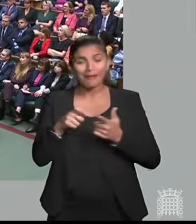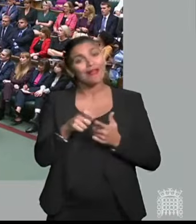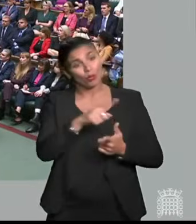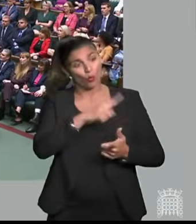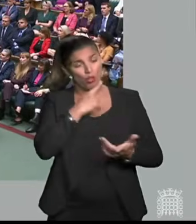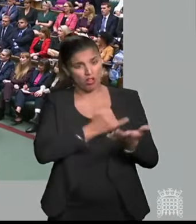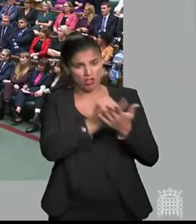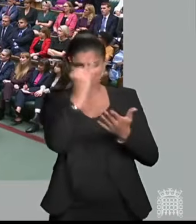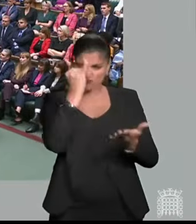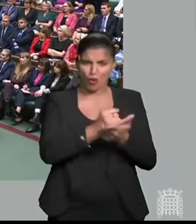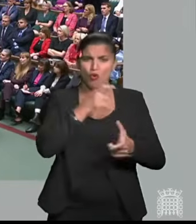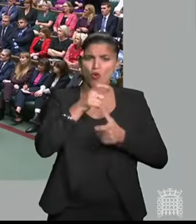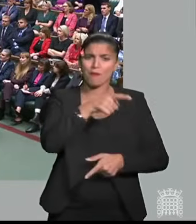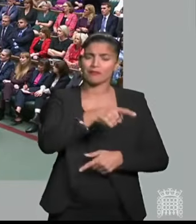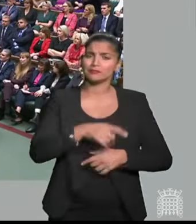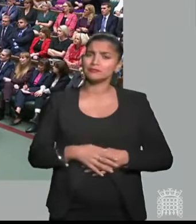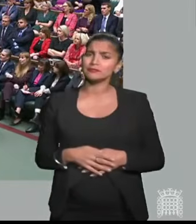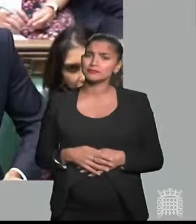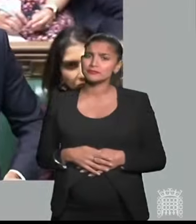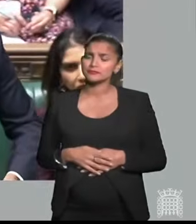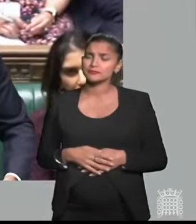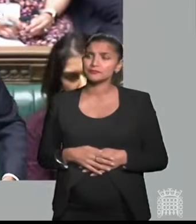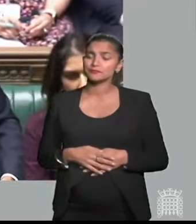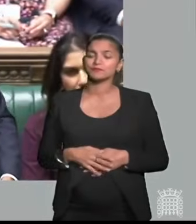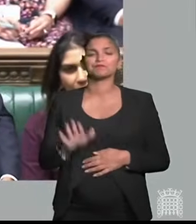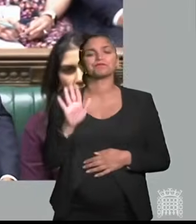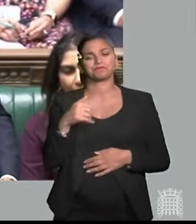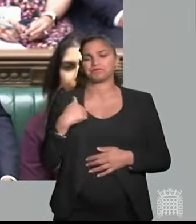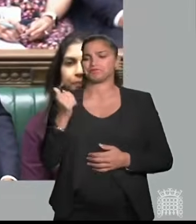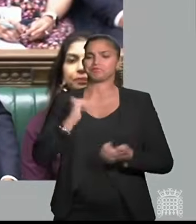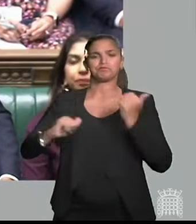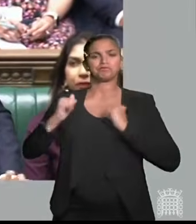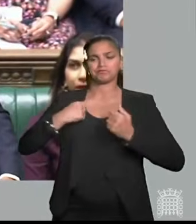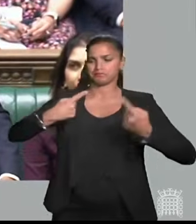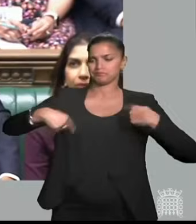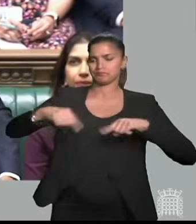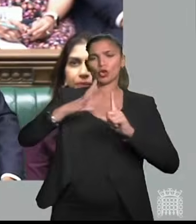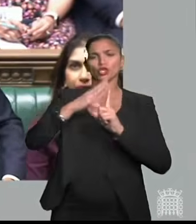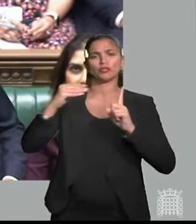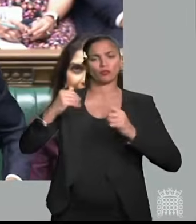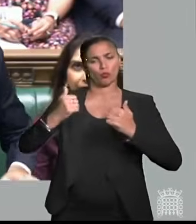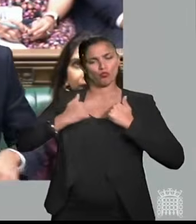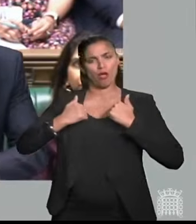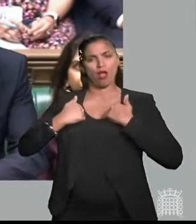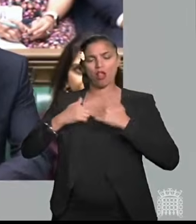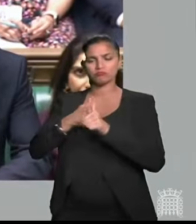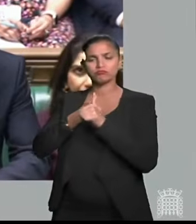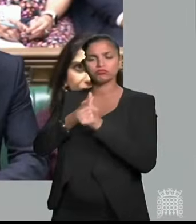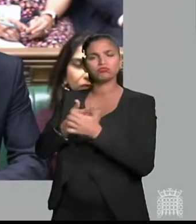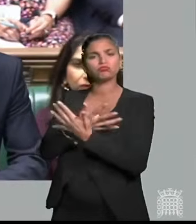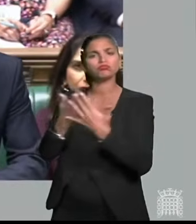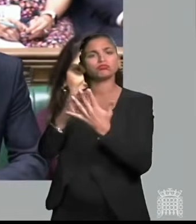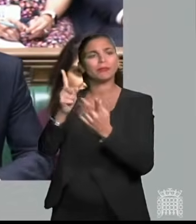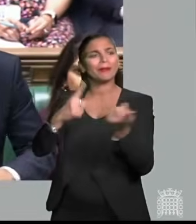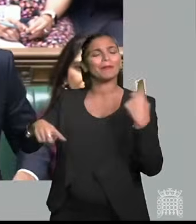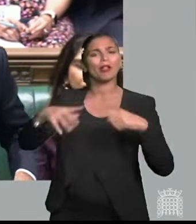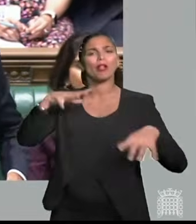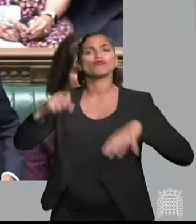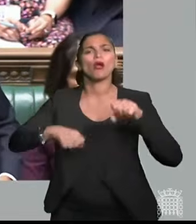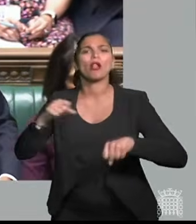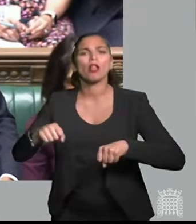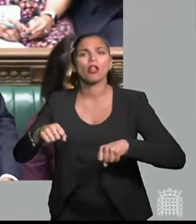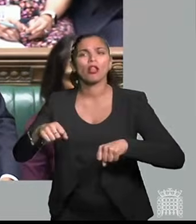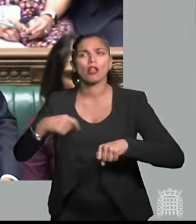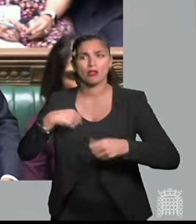Well, Mr. Speaker, I'm proud of our record supporting people with the cost of living. Thanks to the actions that we've taken, we've paid half of a